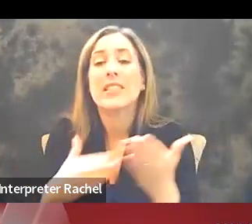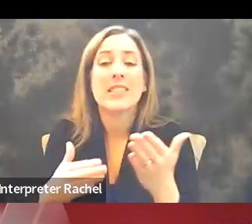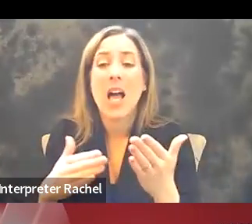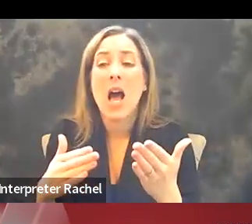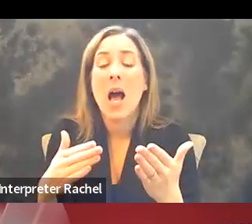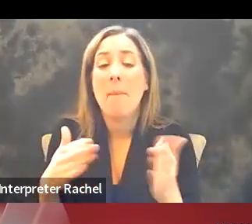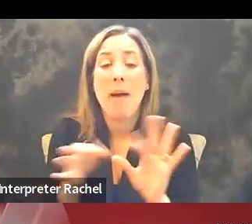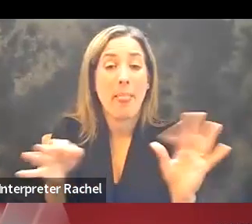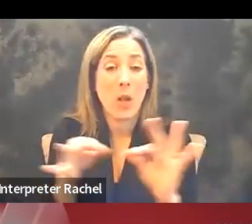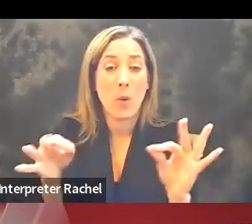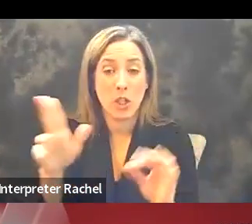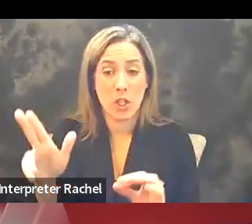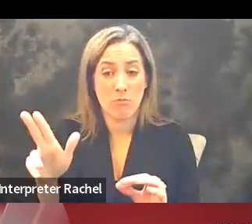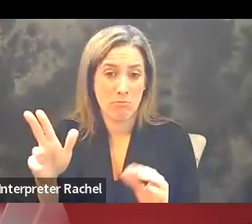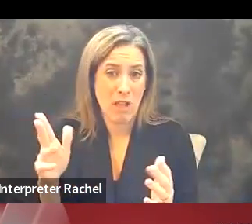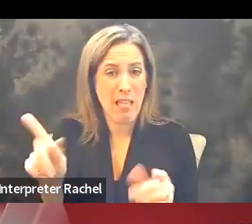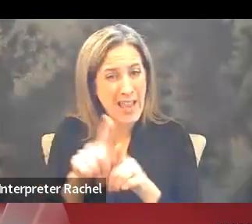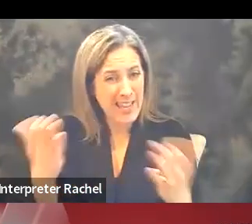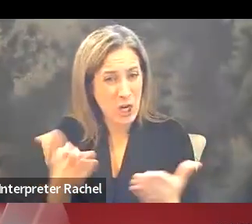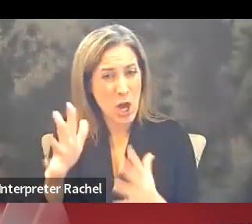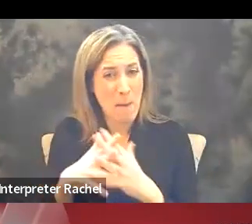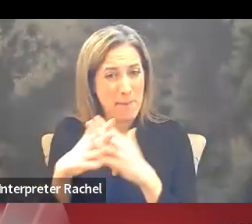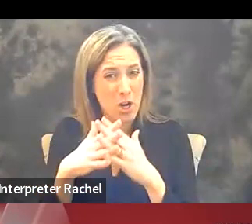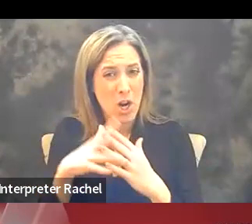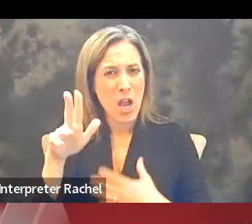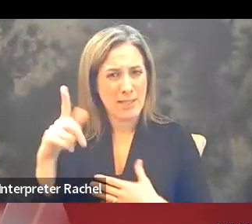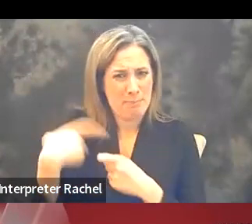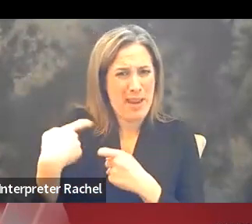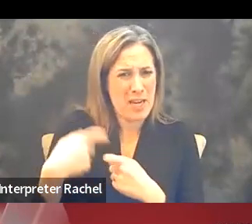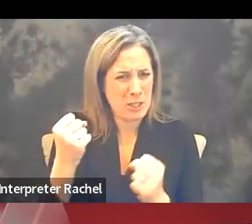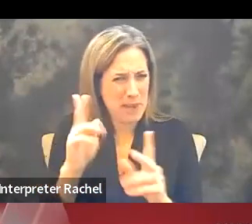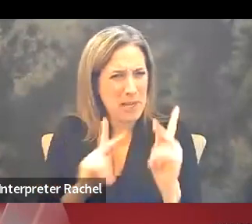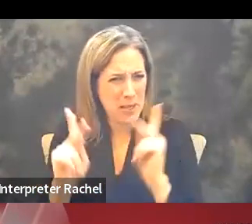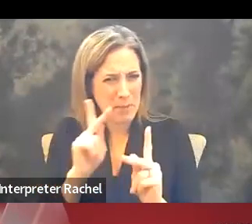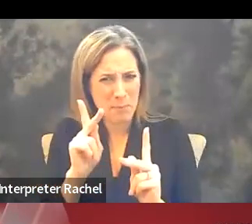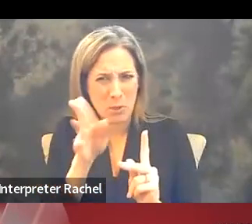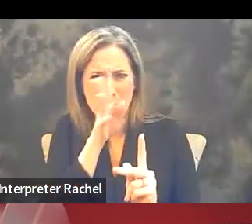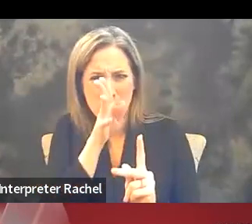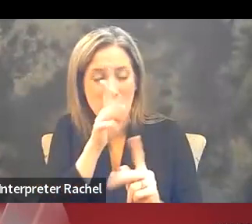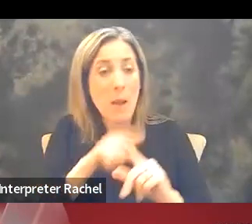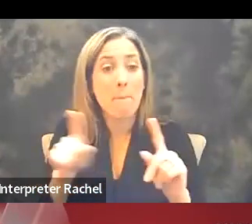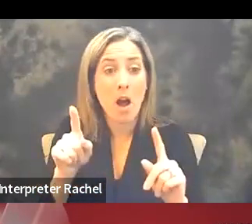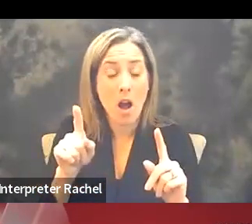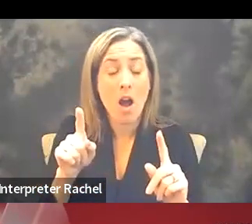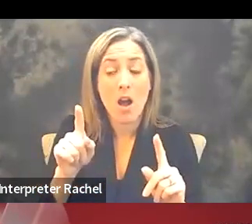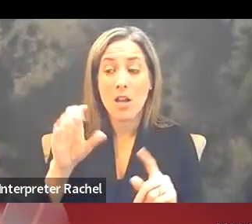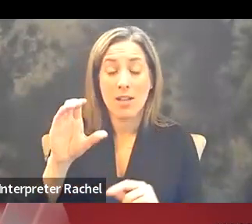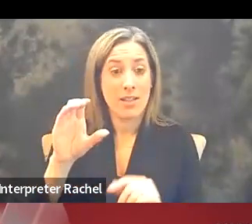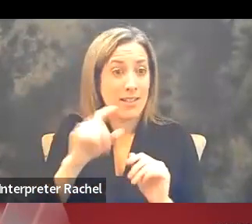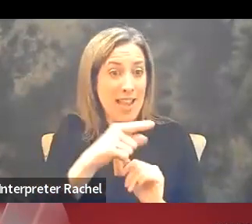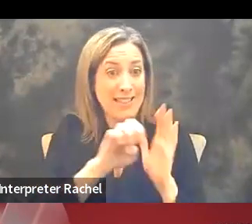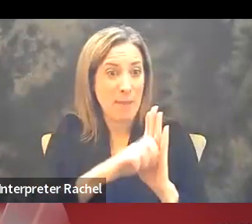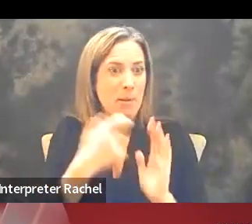in the US, such as Spanish, and it kind of takes us back to the example that Prado just shared with the CT scan. Some patients may be used